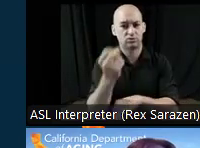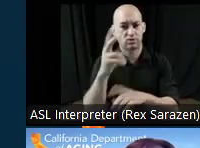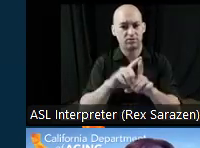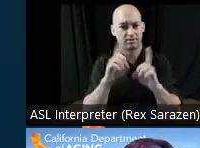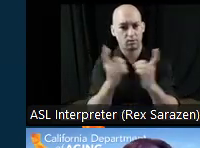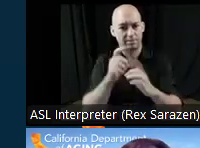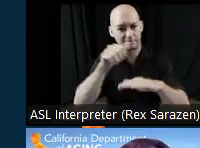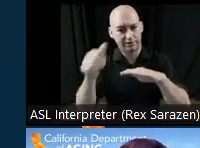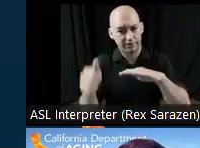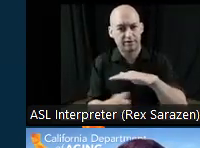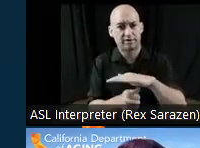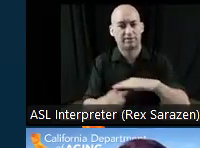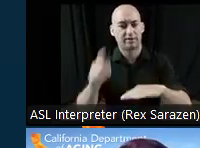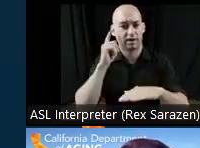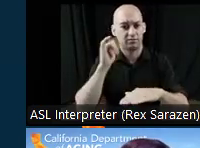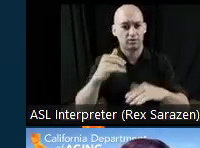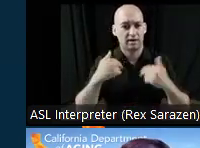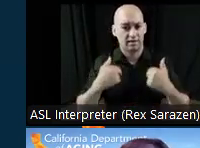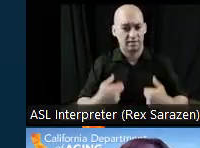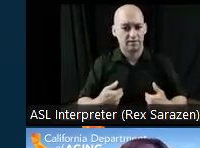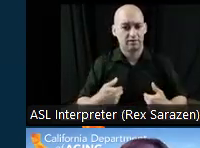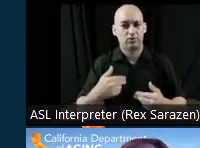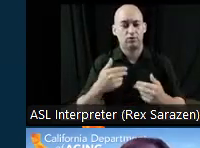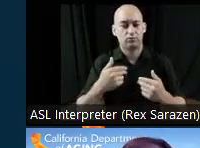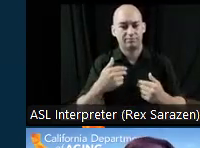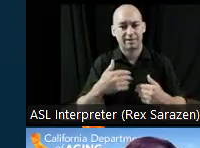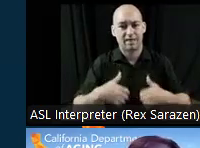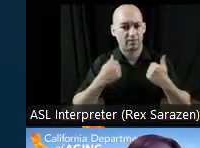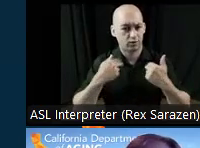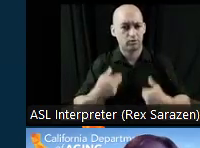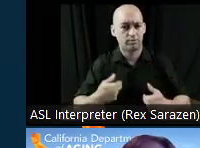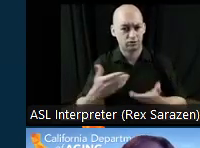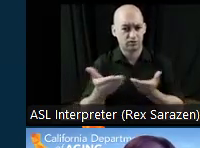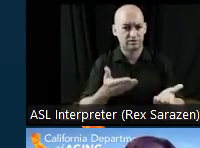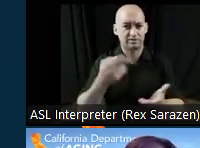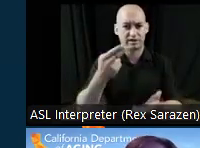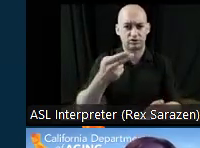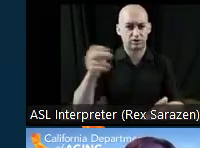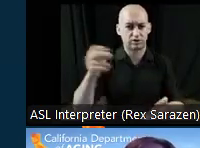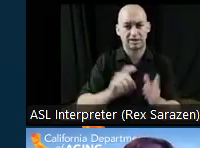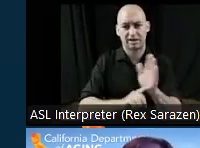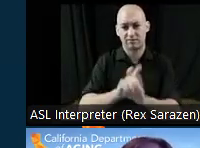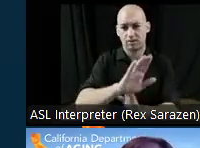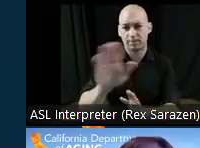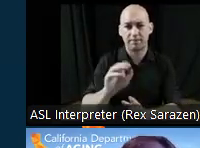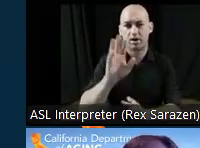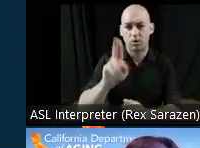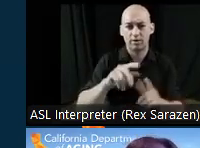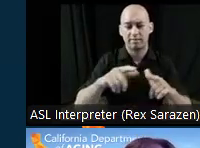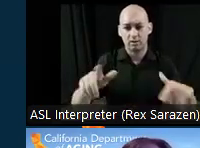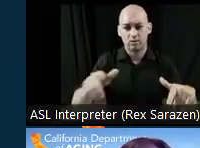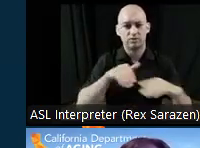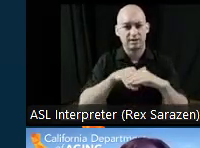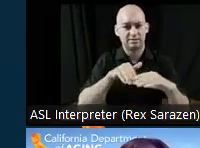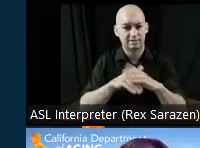underneath California Health and Services Agency to develop their own language access plans. So I'm happy to report that